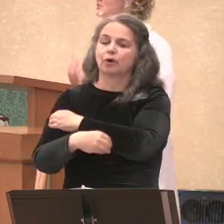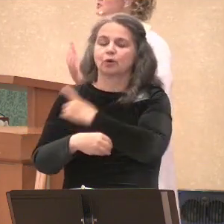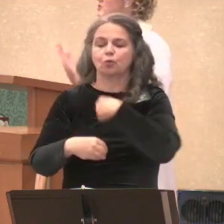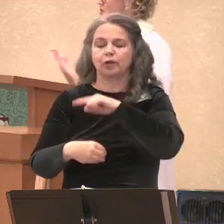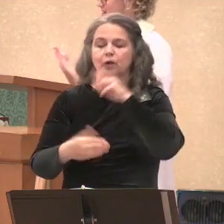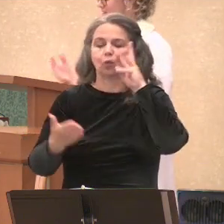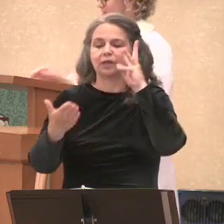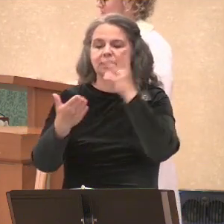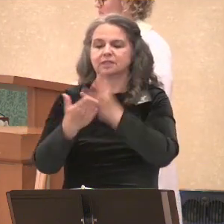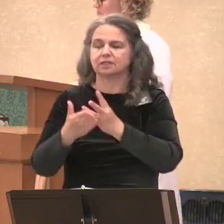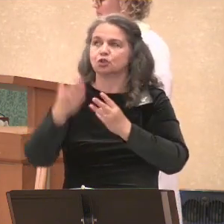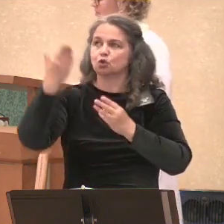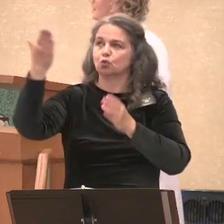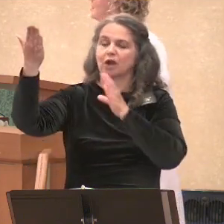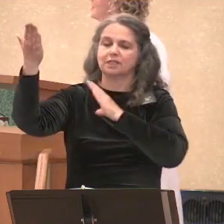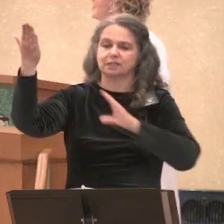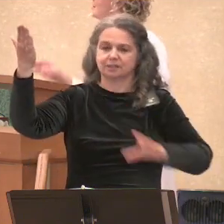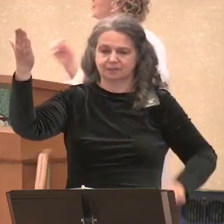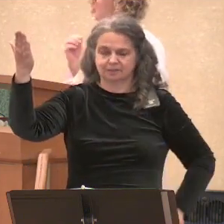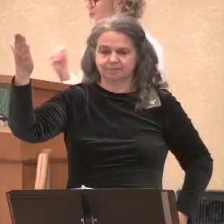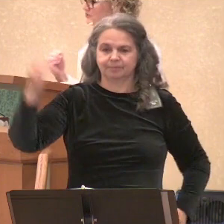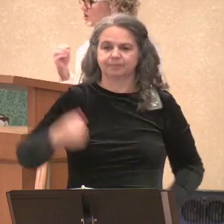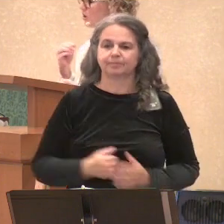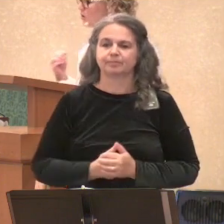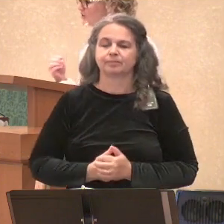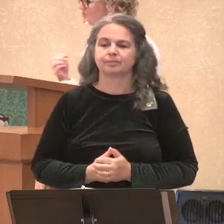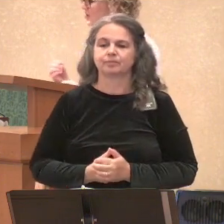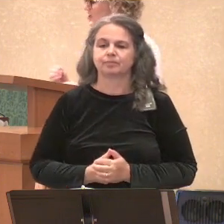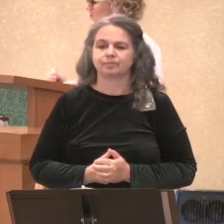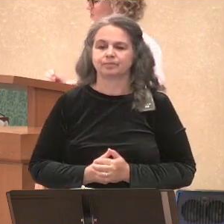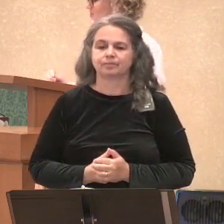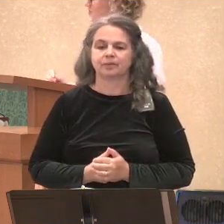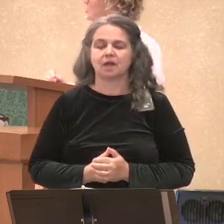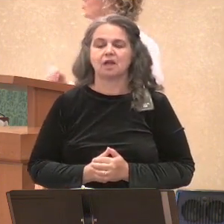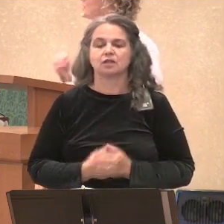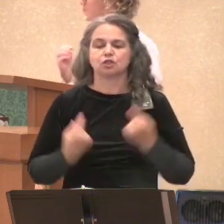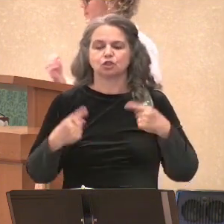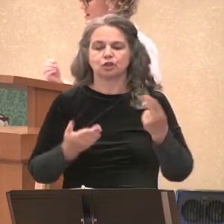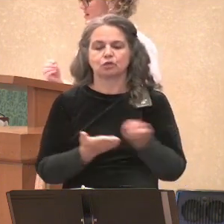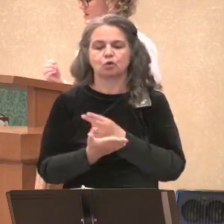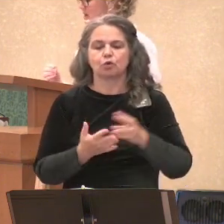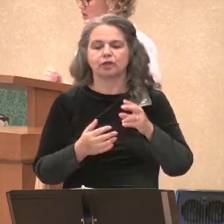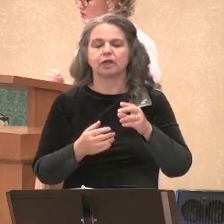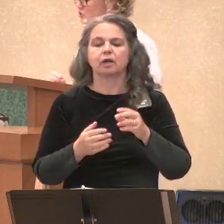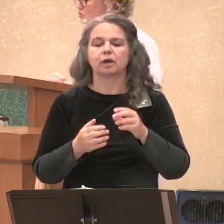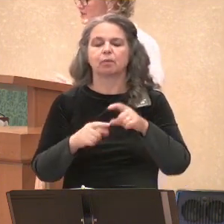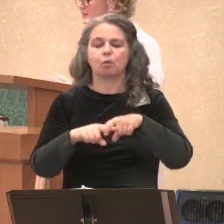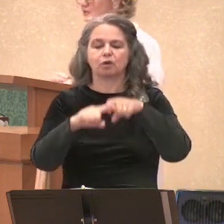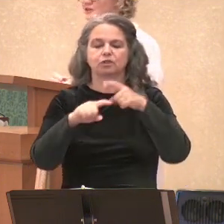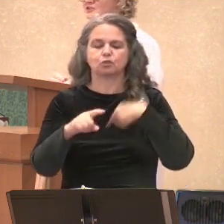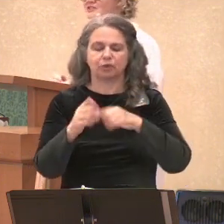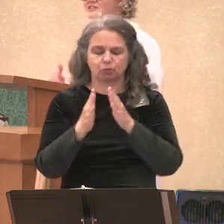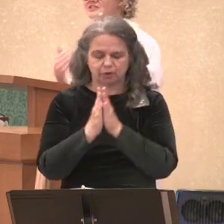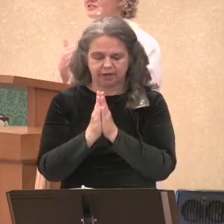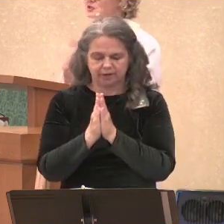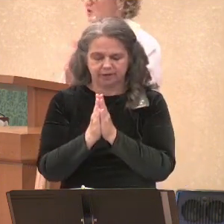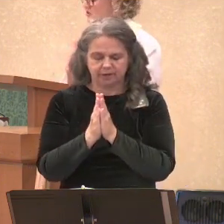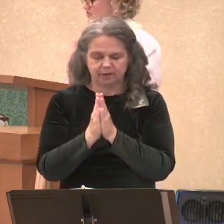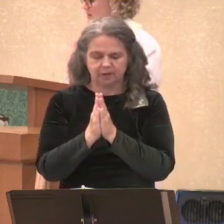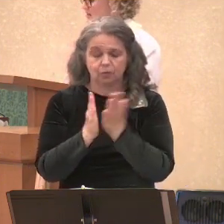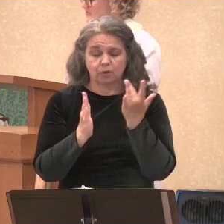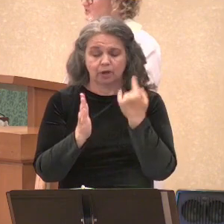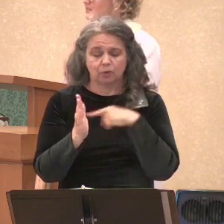witnesses to Christ. In the holy pauses, we pray so we can learn to listen